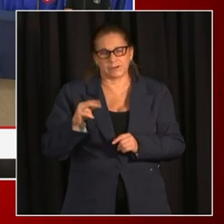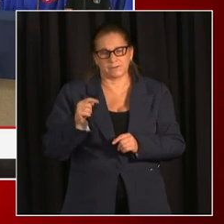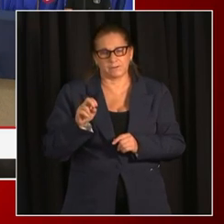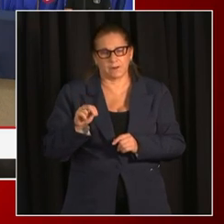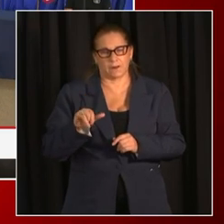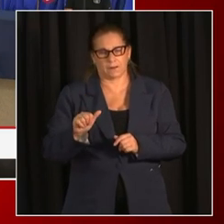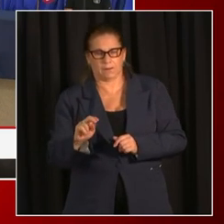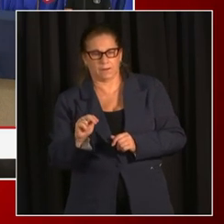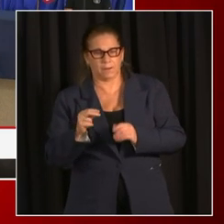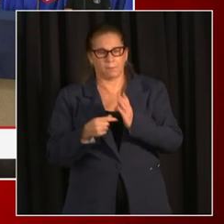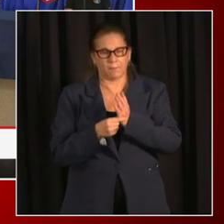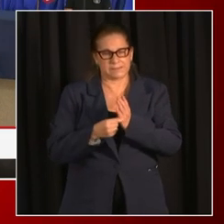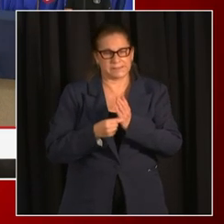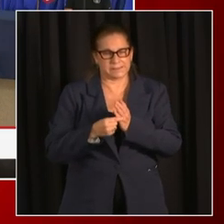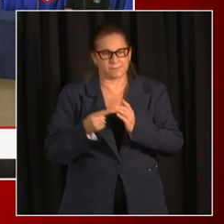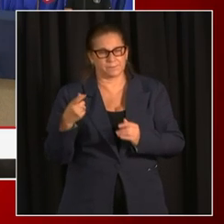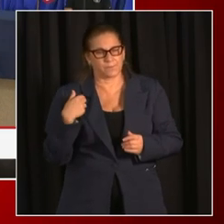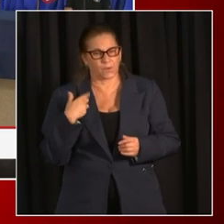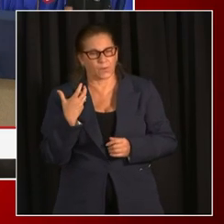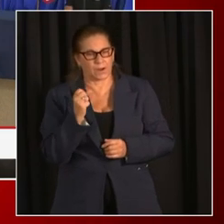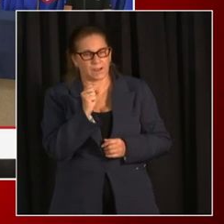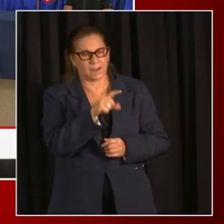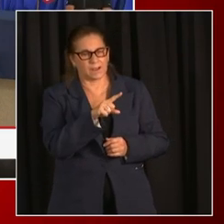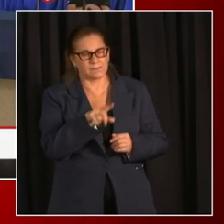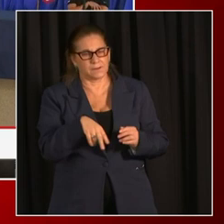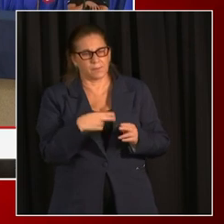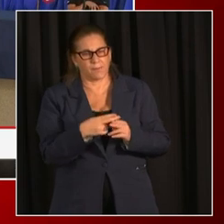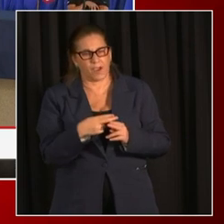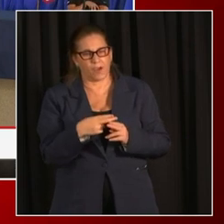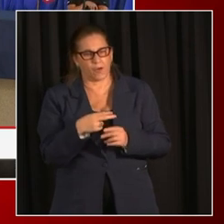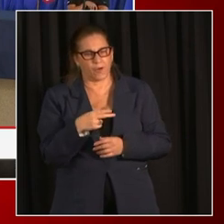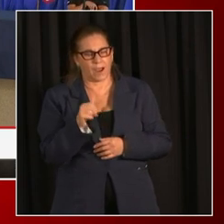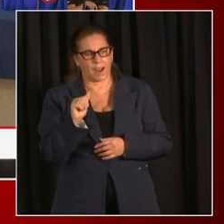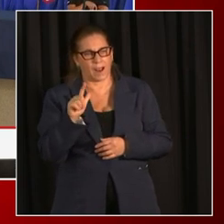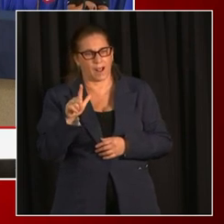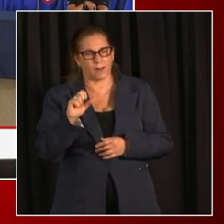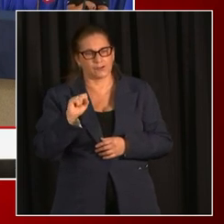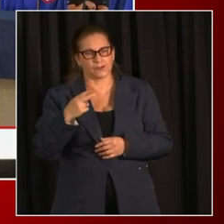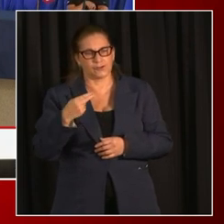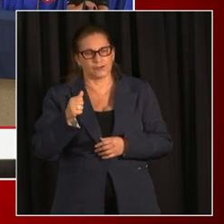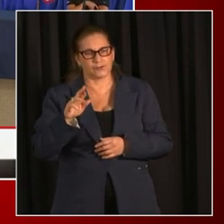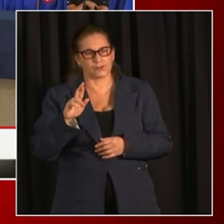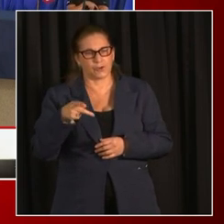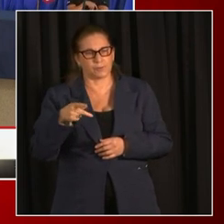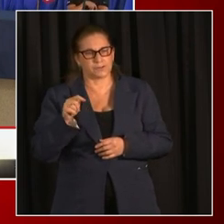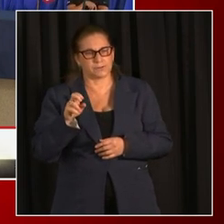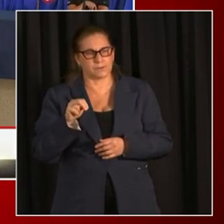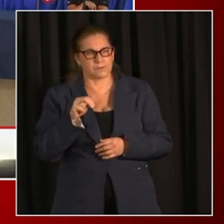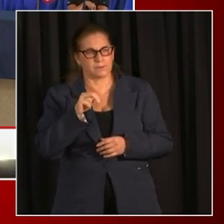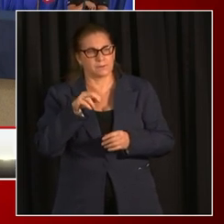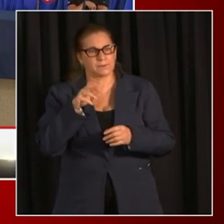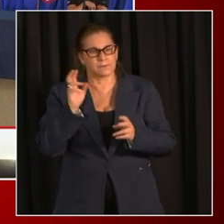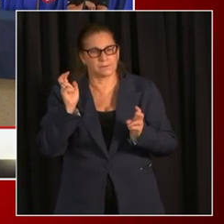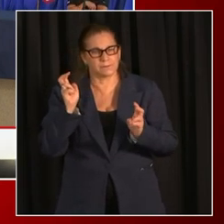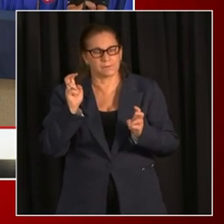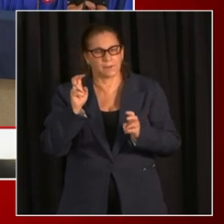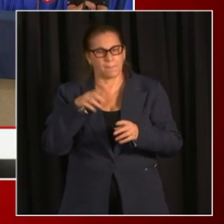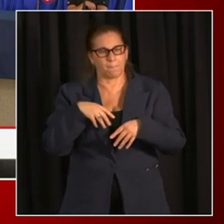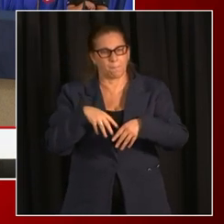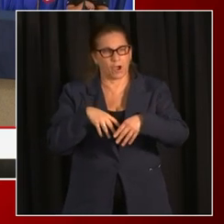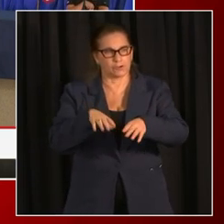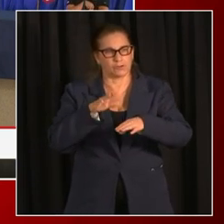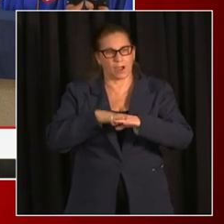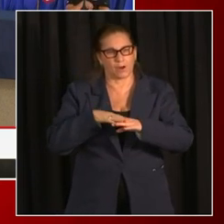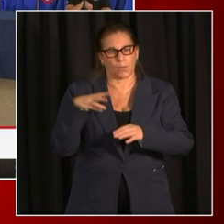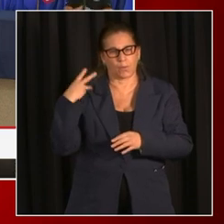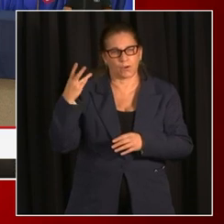Al Sharpton's March in Washington next week. Supposed to be thousands of people coming in from all across the country. Do you have a better idea of how many people we can expect and where